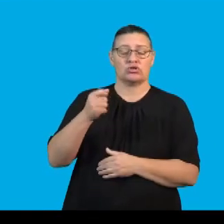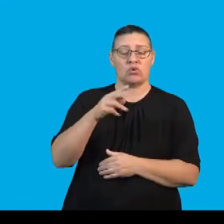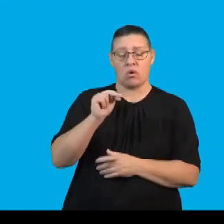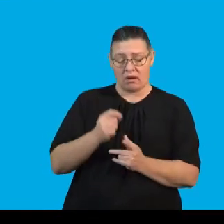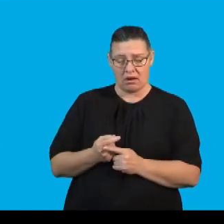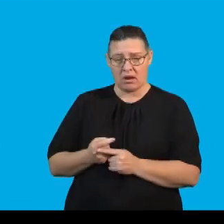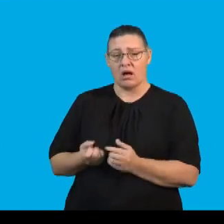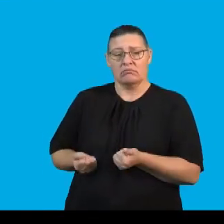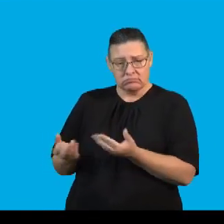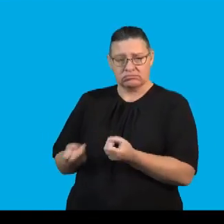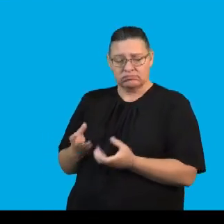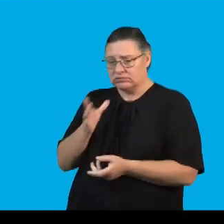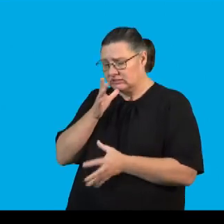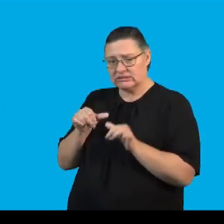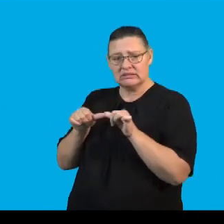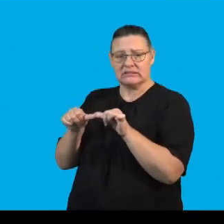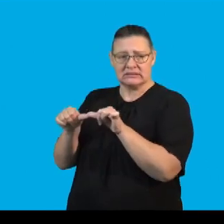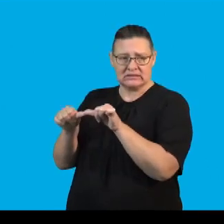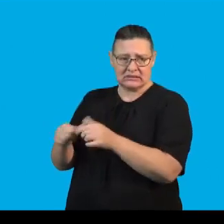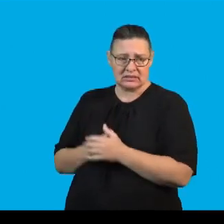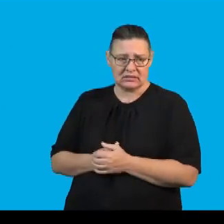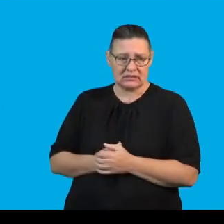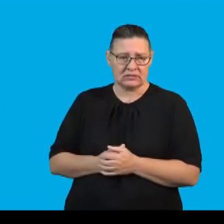and keeps producing progesterone,